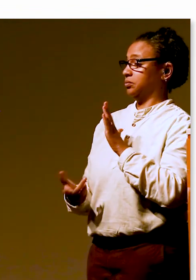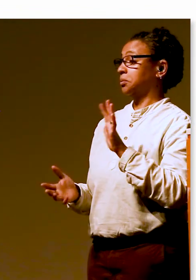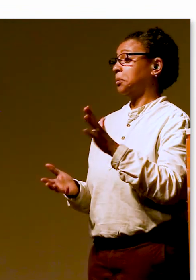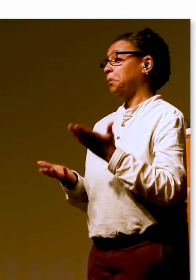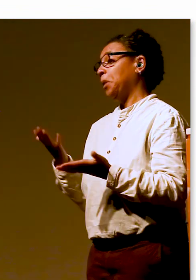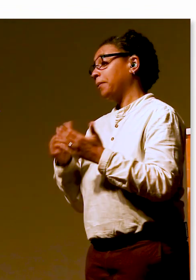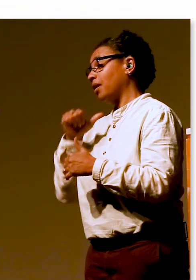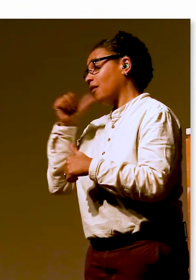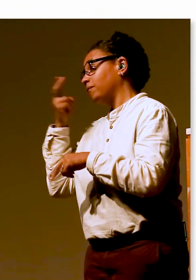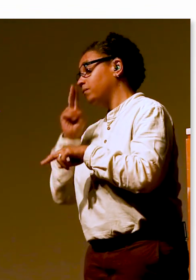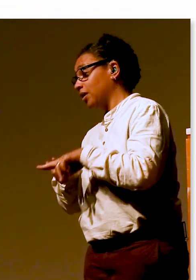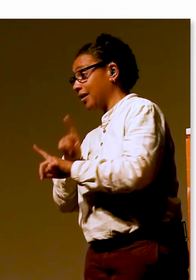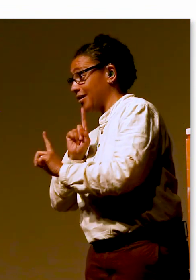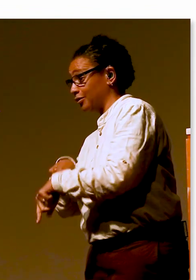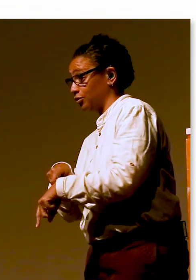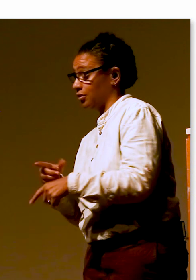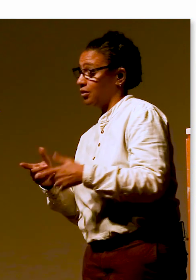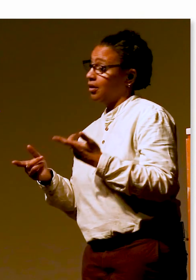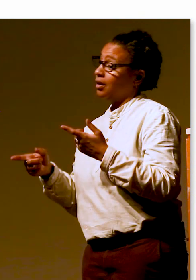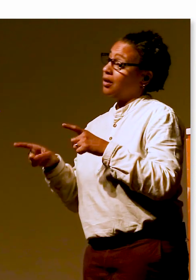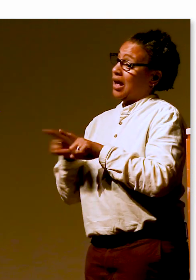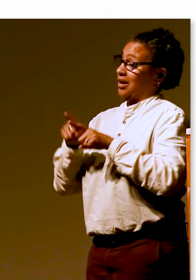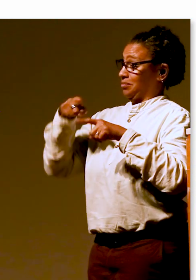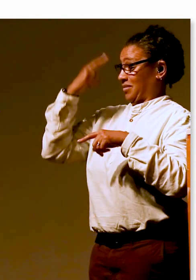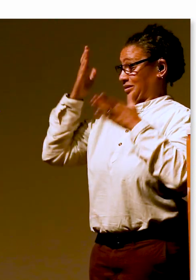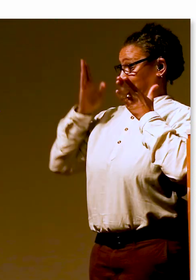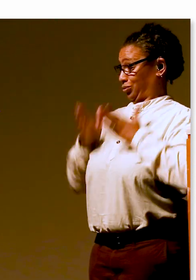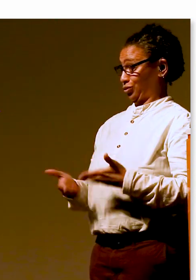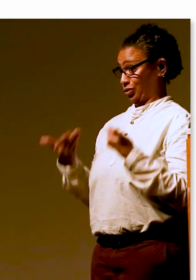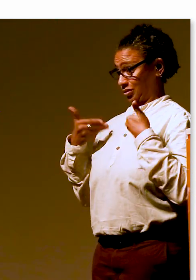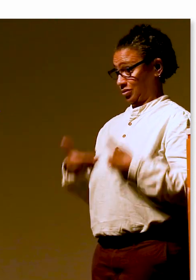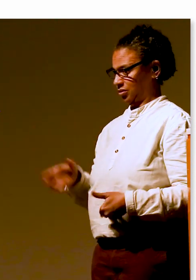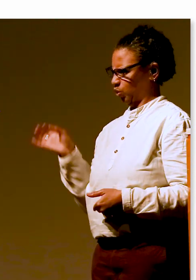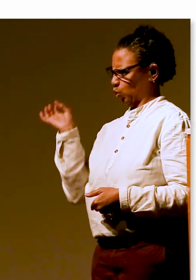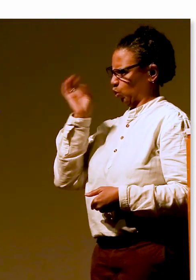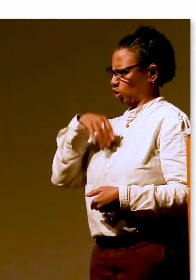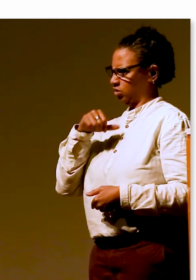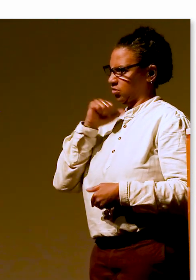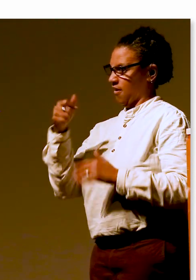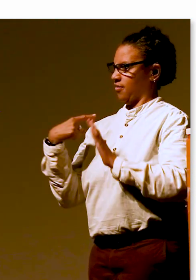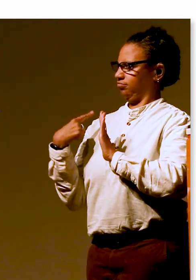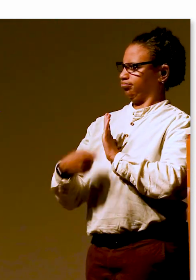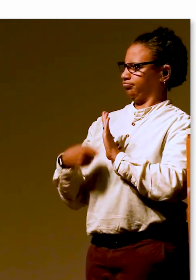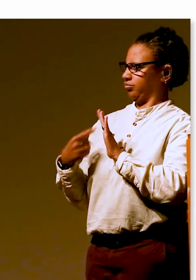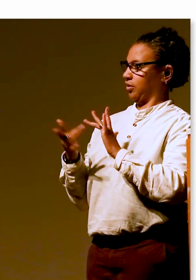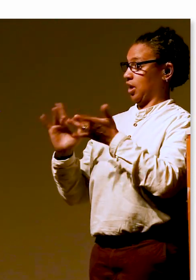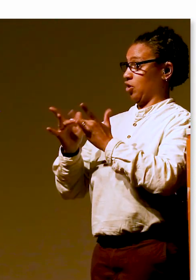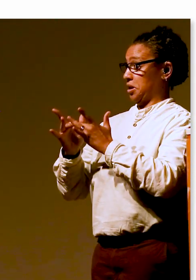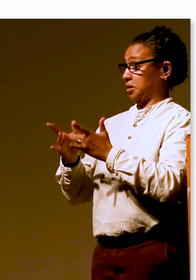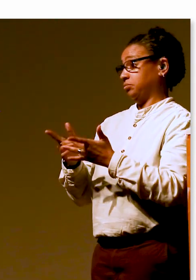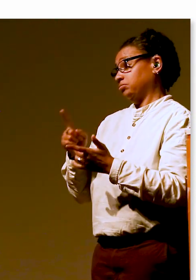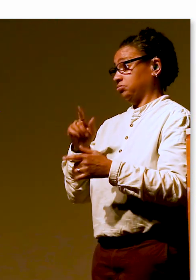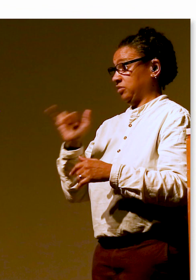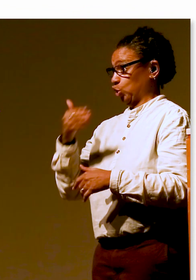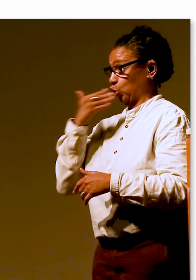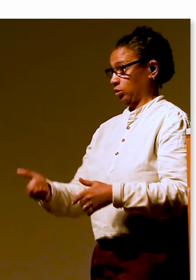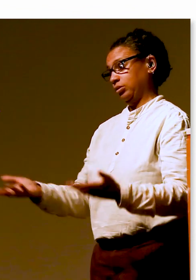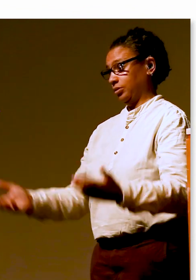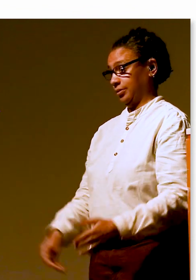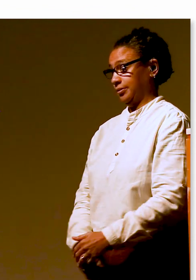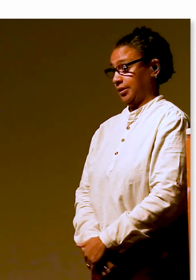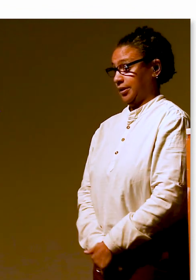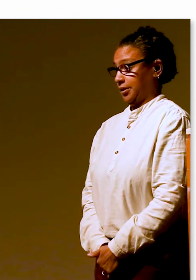get torn down on the internet. Got another one back here. Mm-hmm. Hi, just want to say thank you so much for being here. This was